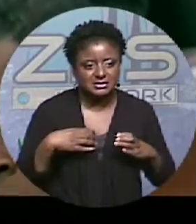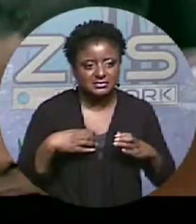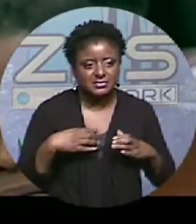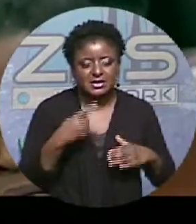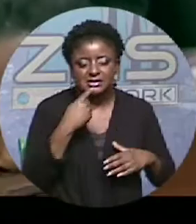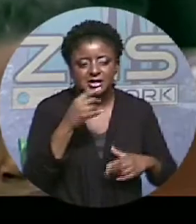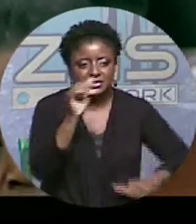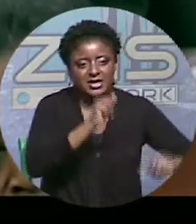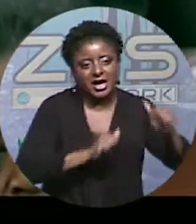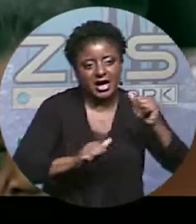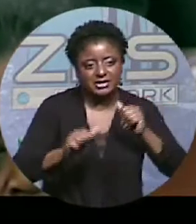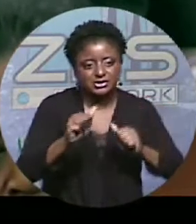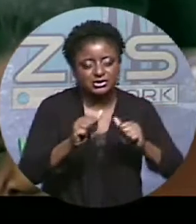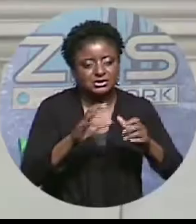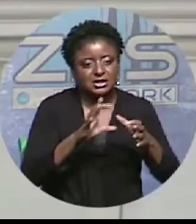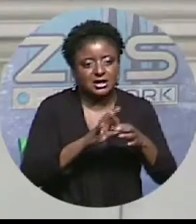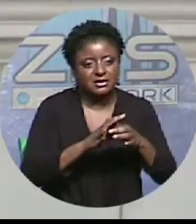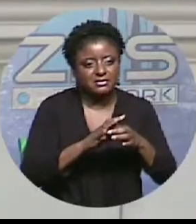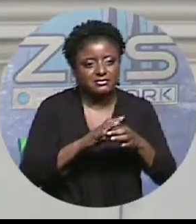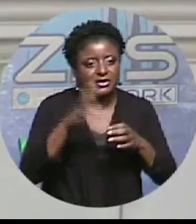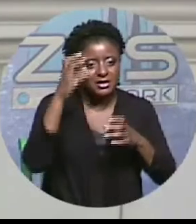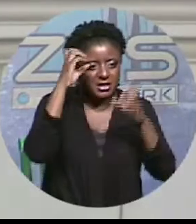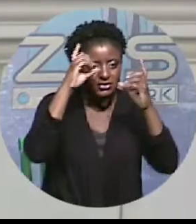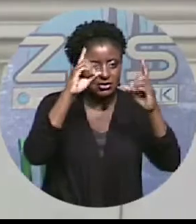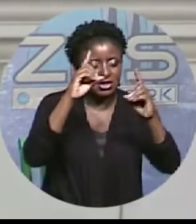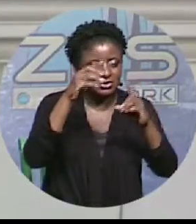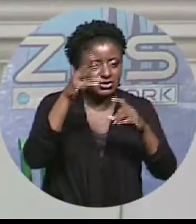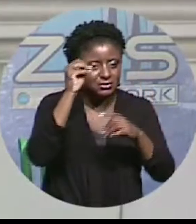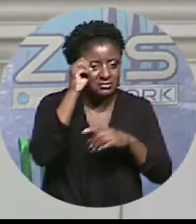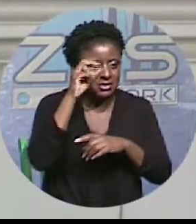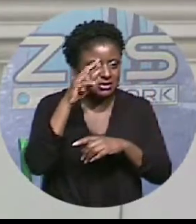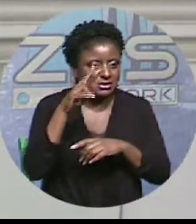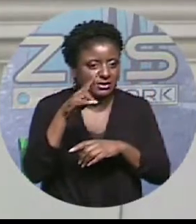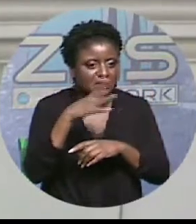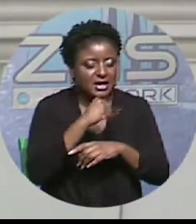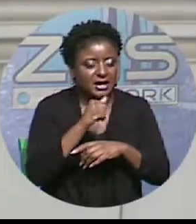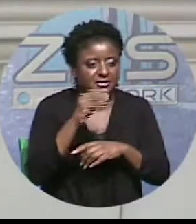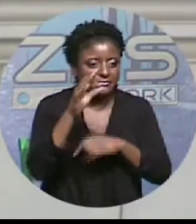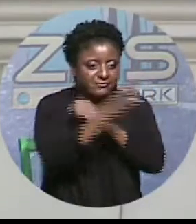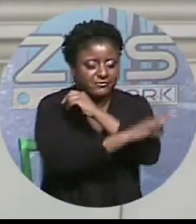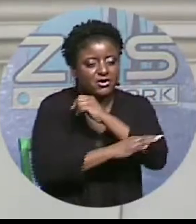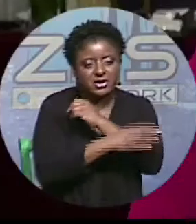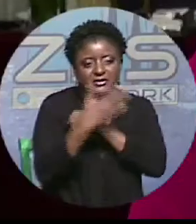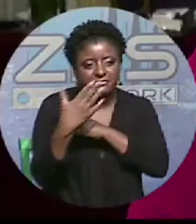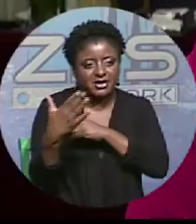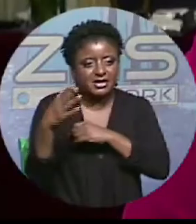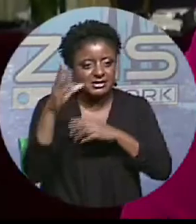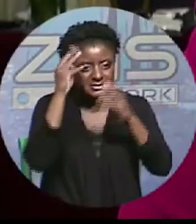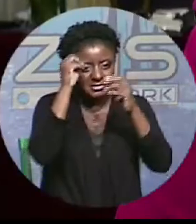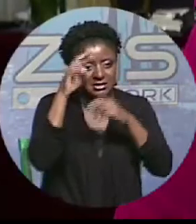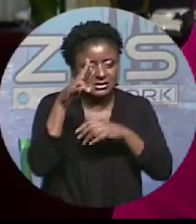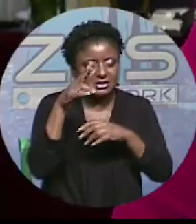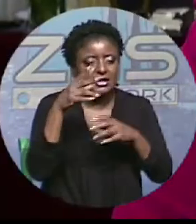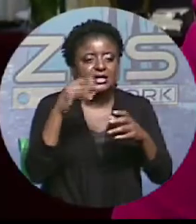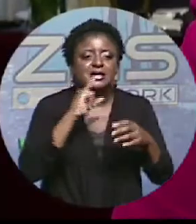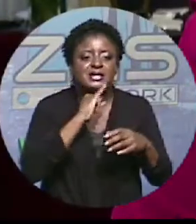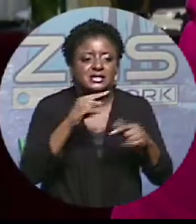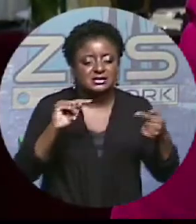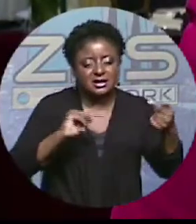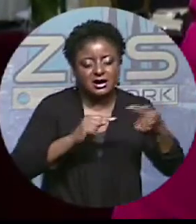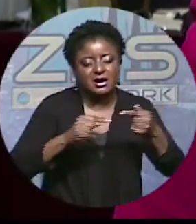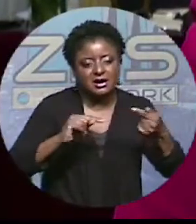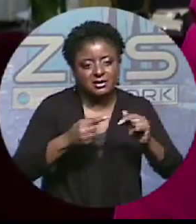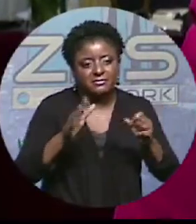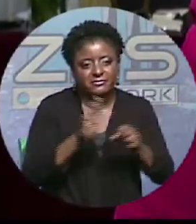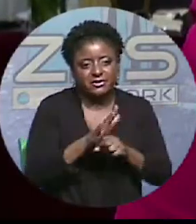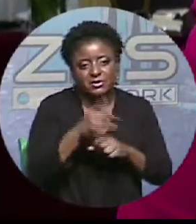inappropriate and harmful to our jurisdiction, its international financial services reputation and freedoms. But Financial Services Minister Hope